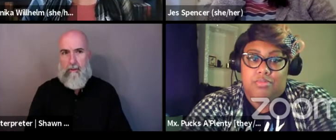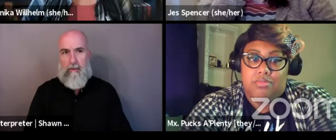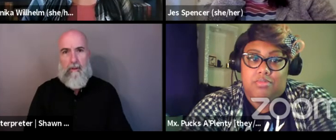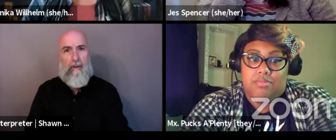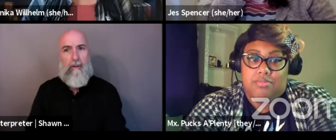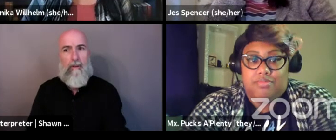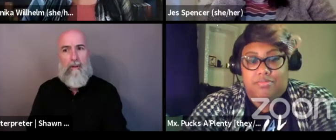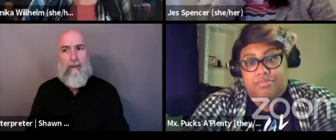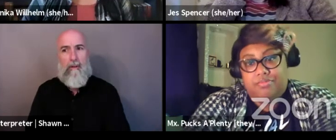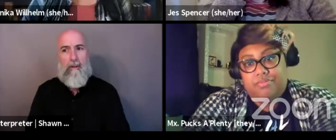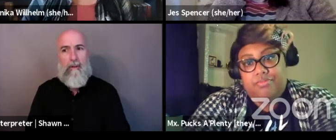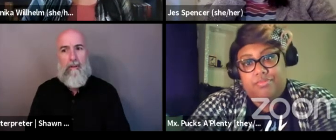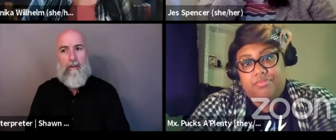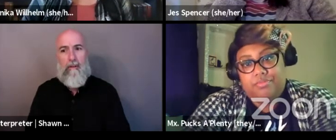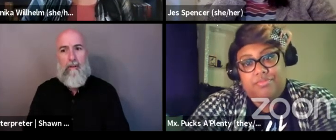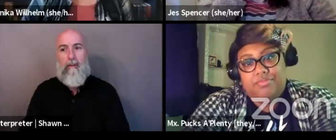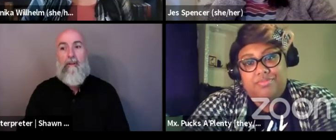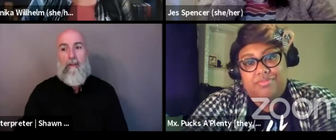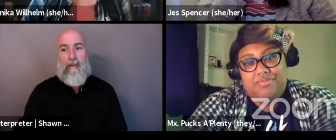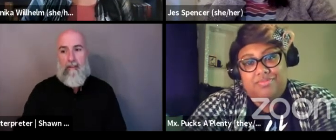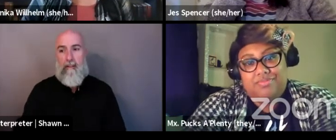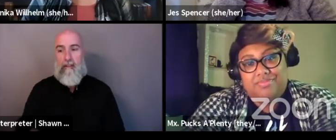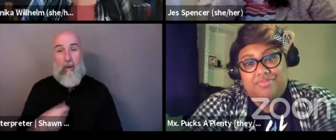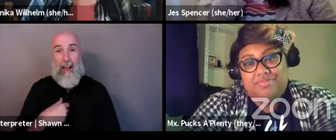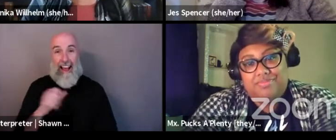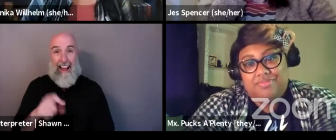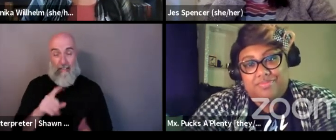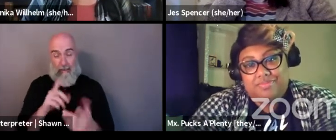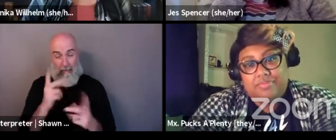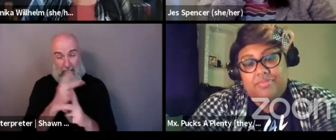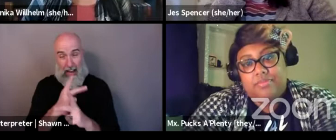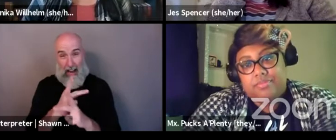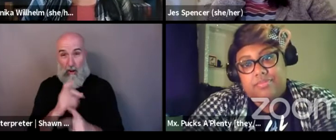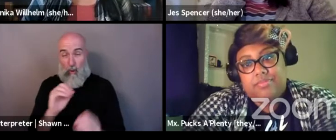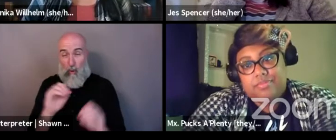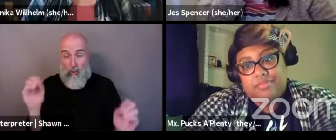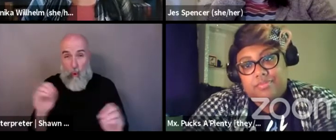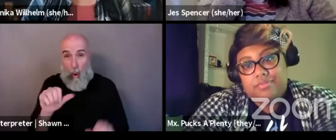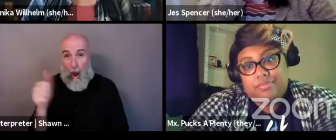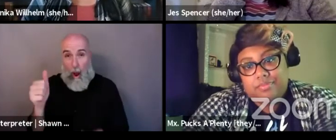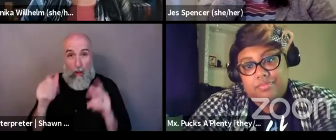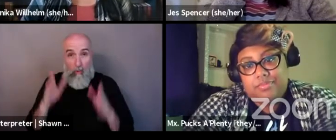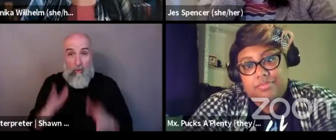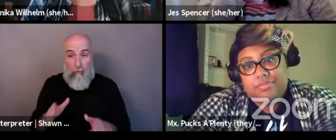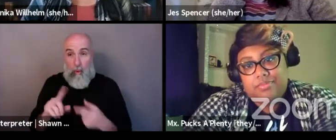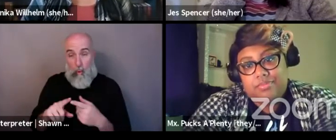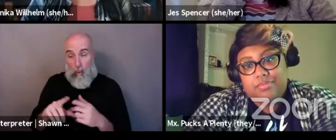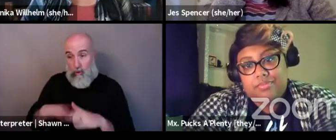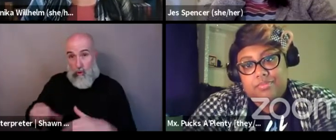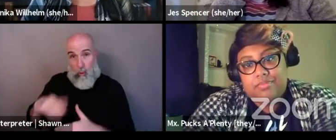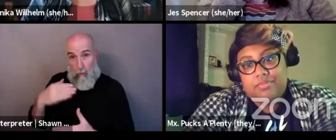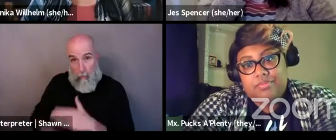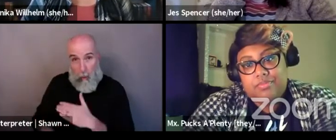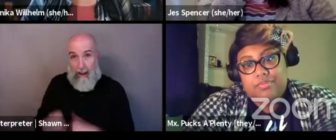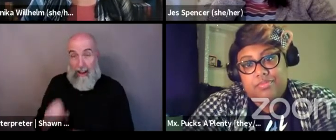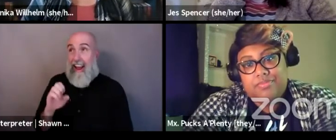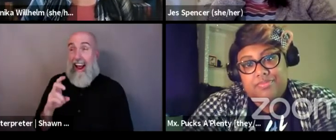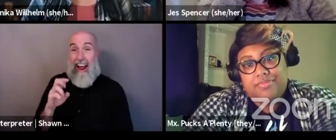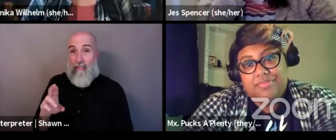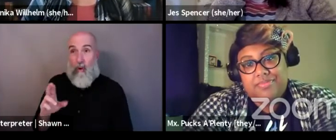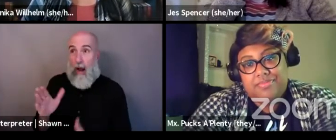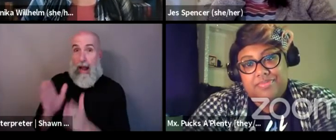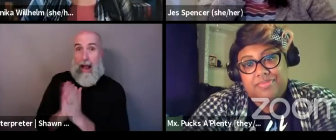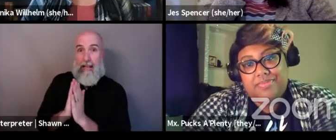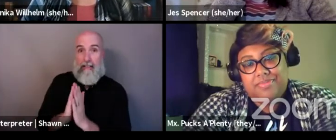them? The answer is zero. The answer is absolutely not a single human being, when our children were born, ever